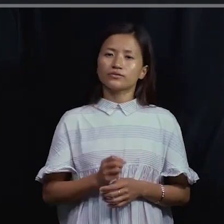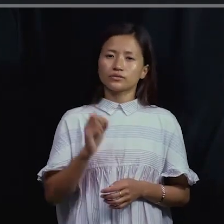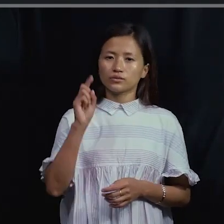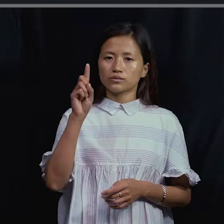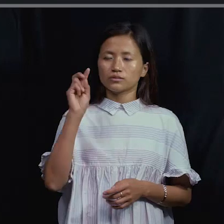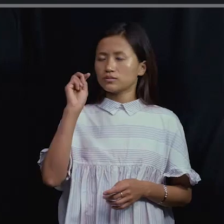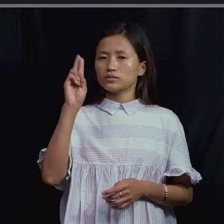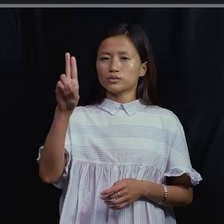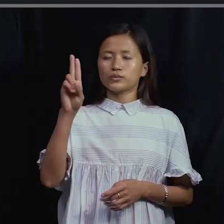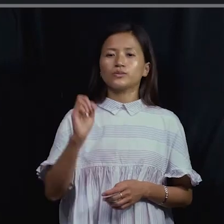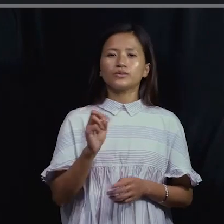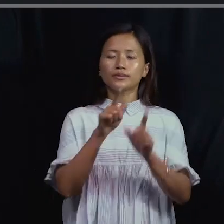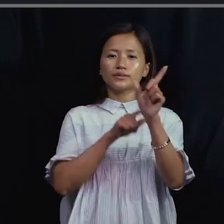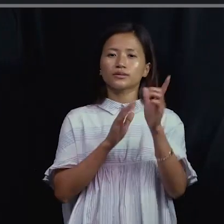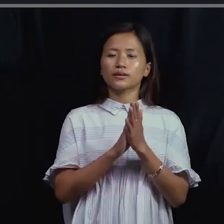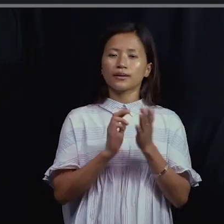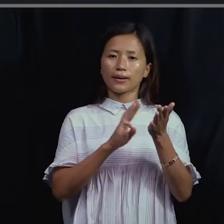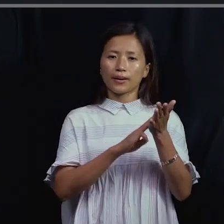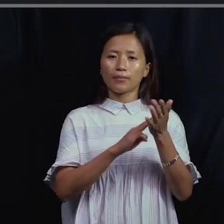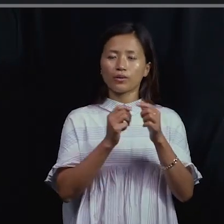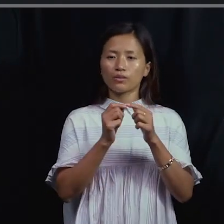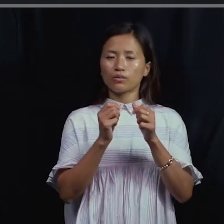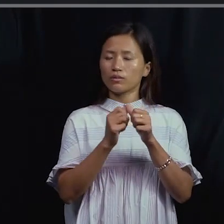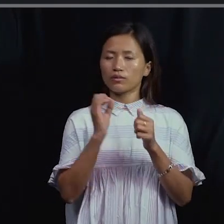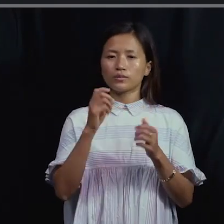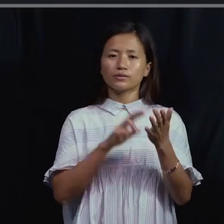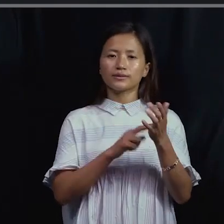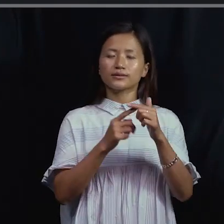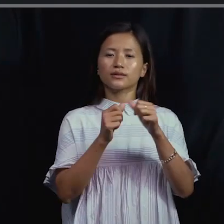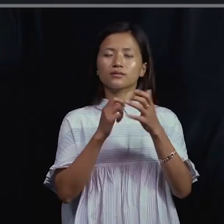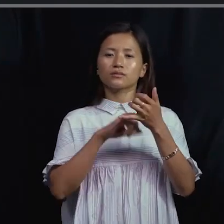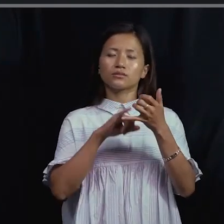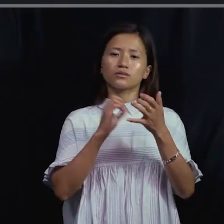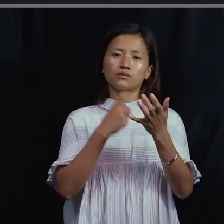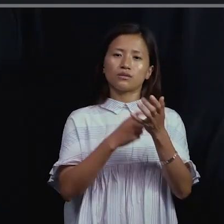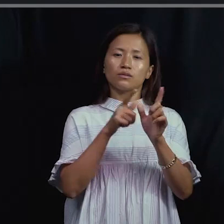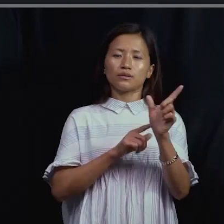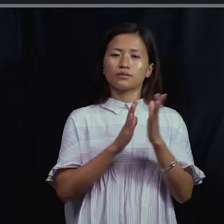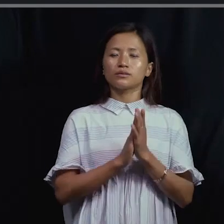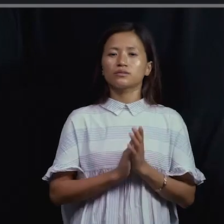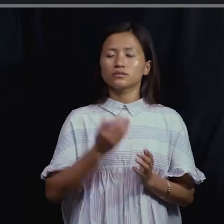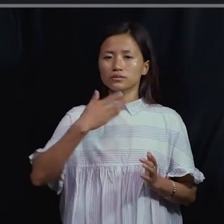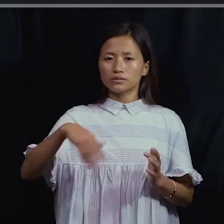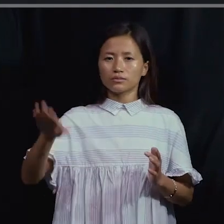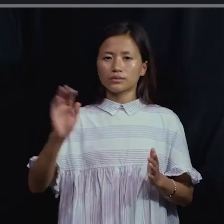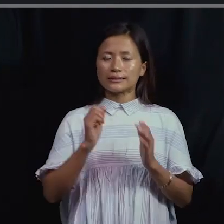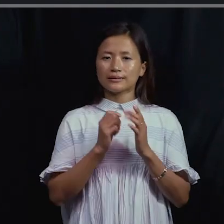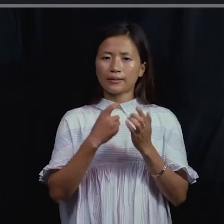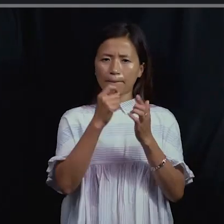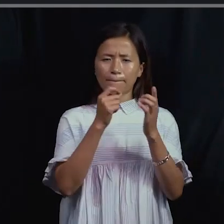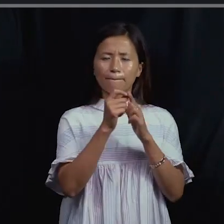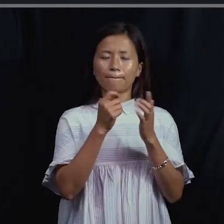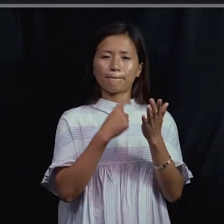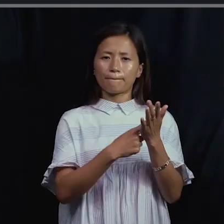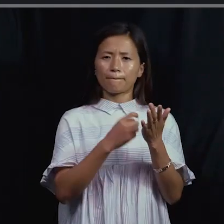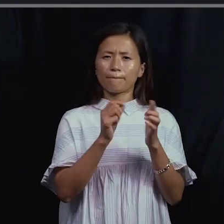one method is Montessori method. So if you have small children at home, then they must be going to play school, isn't it?